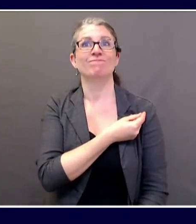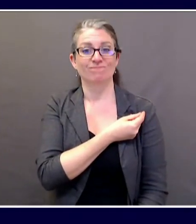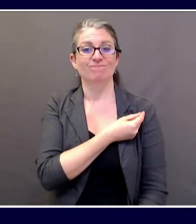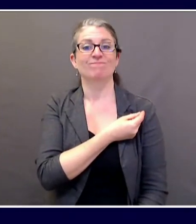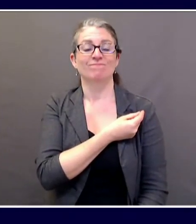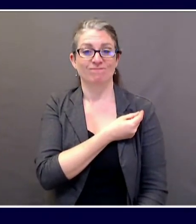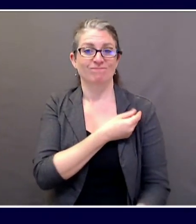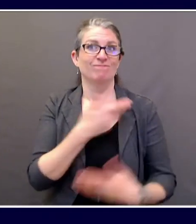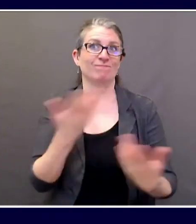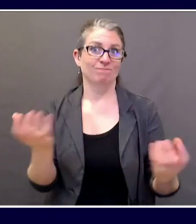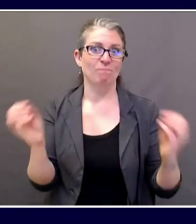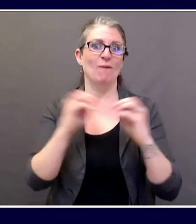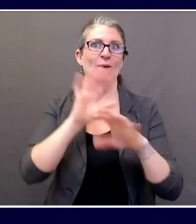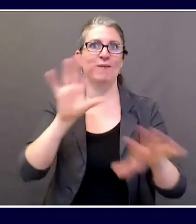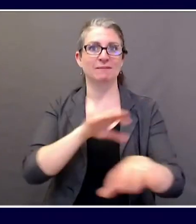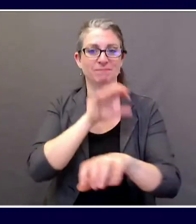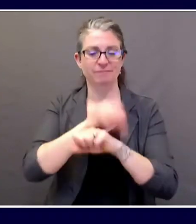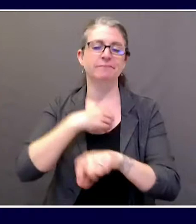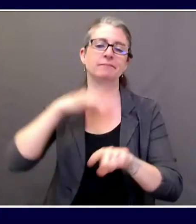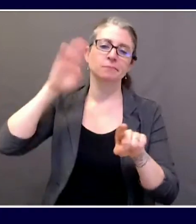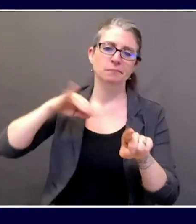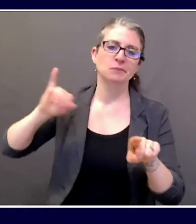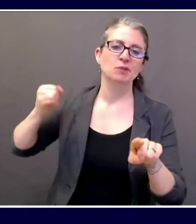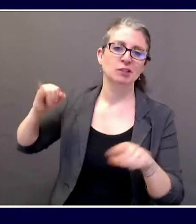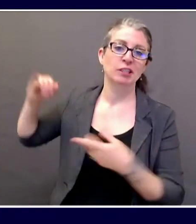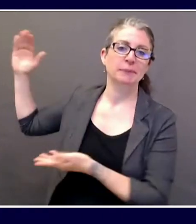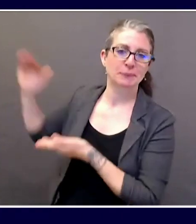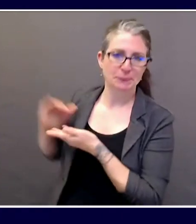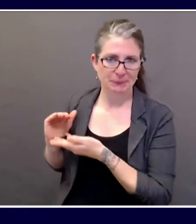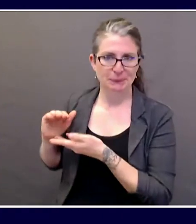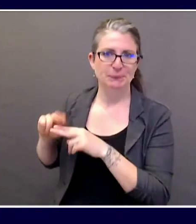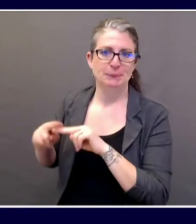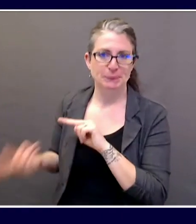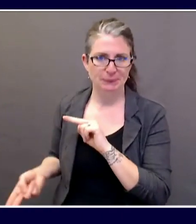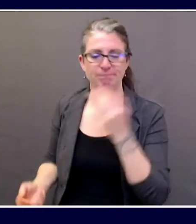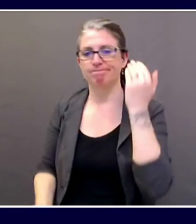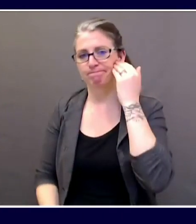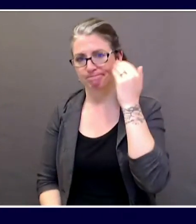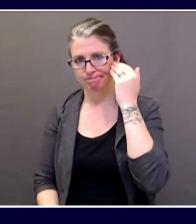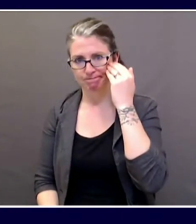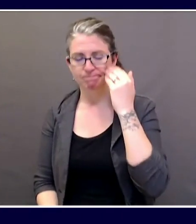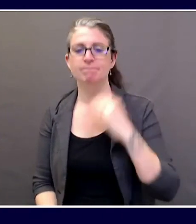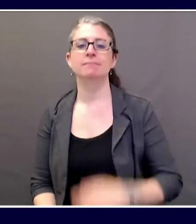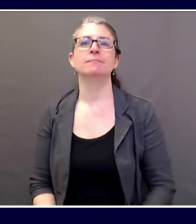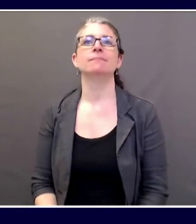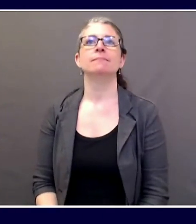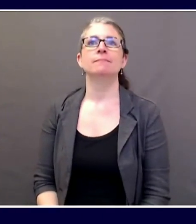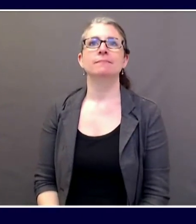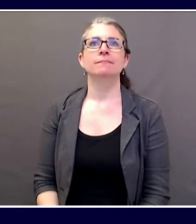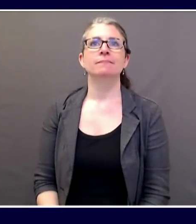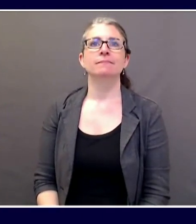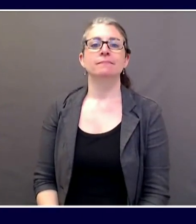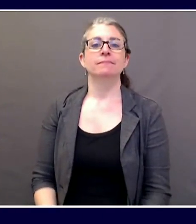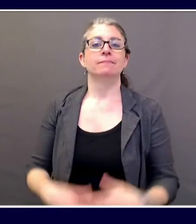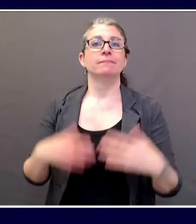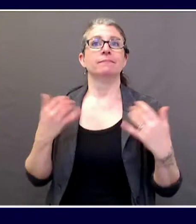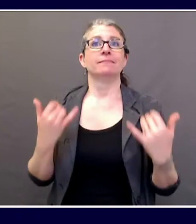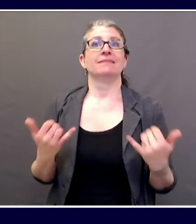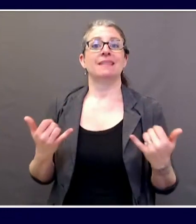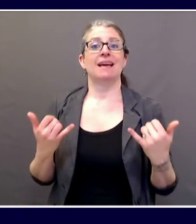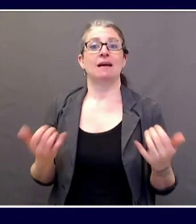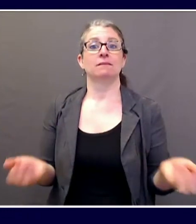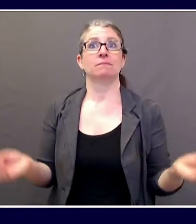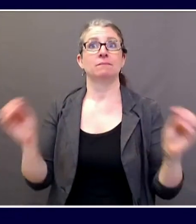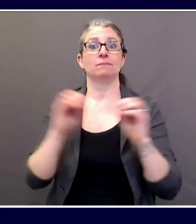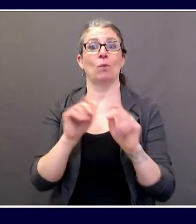planning to kind of handle this? I don't know if dichotomy is the right word, but the increase of demand and the lower supply. How